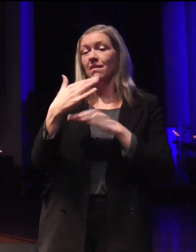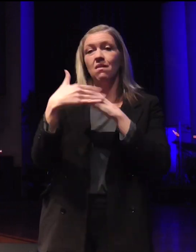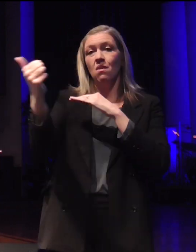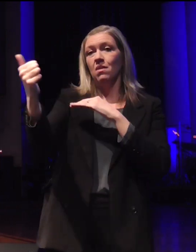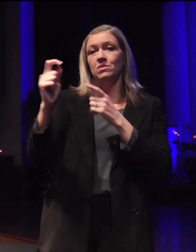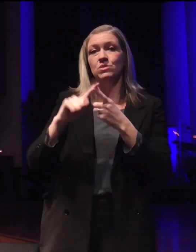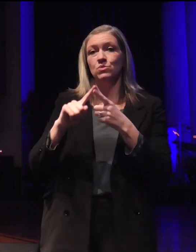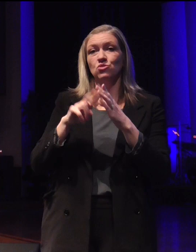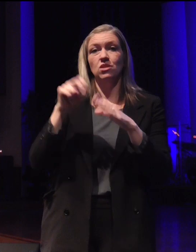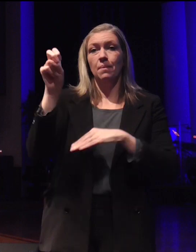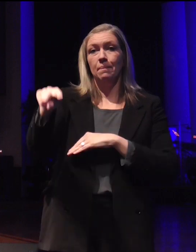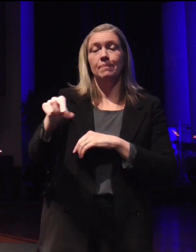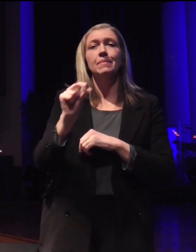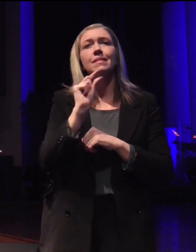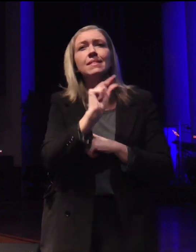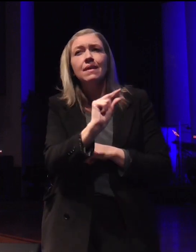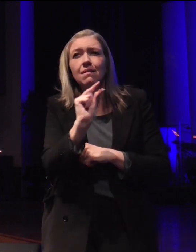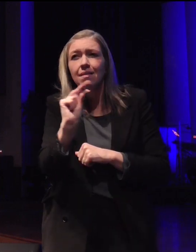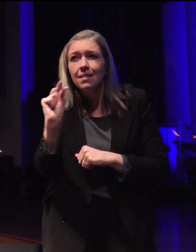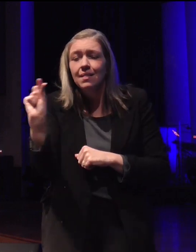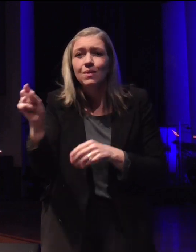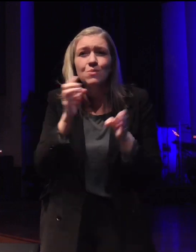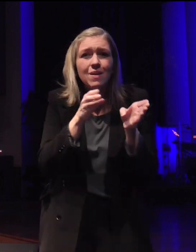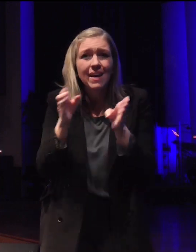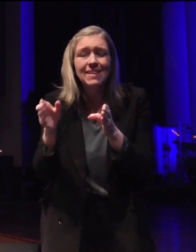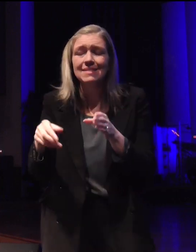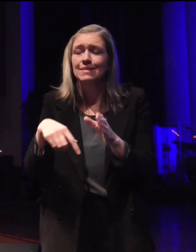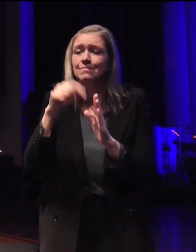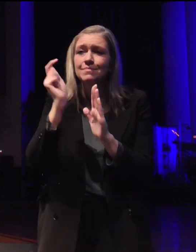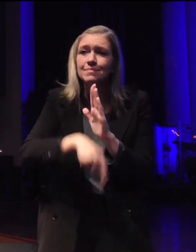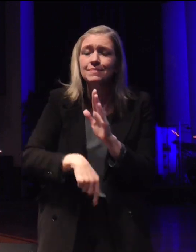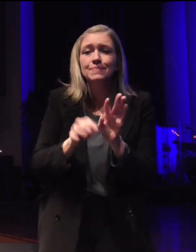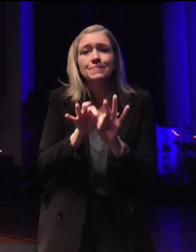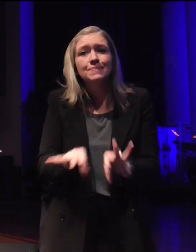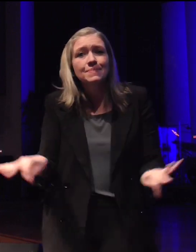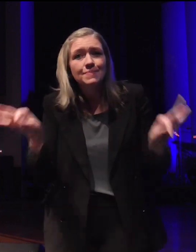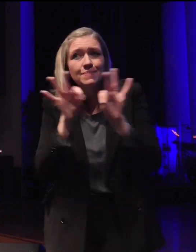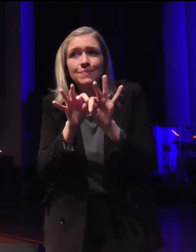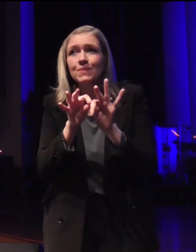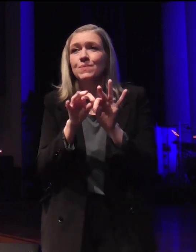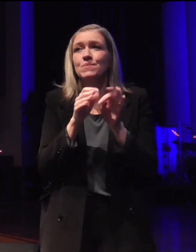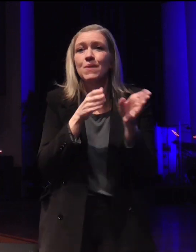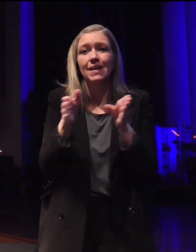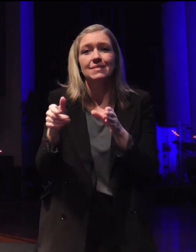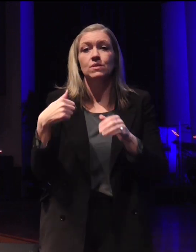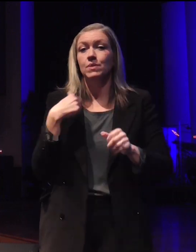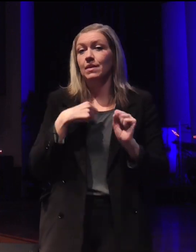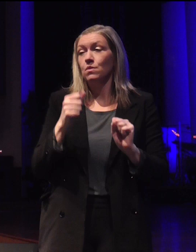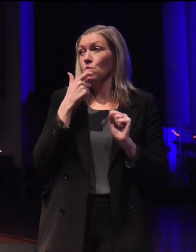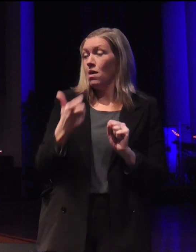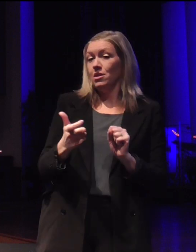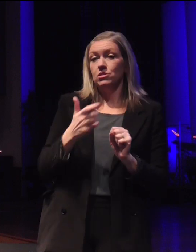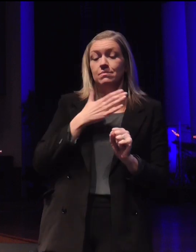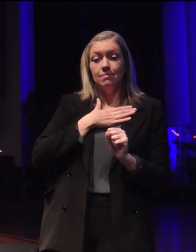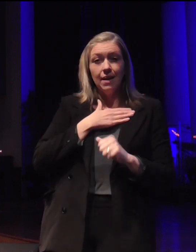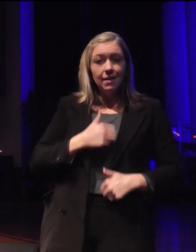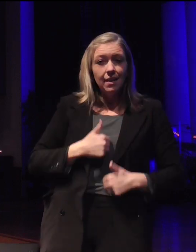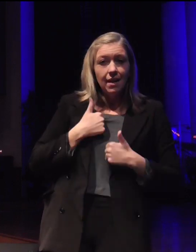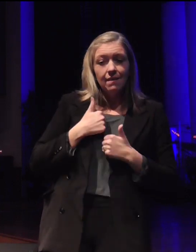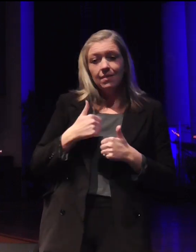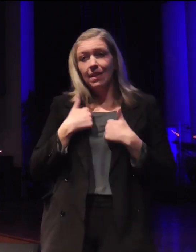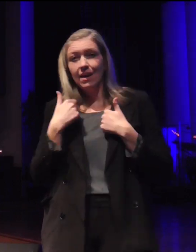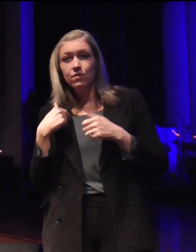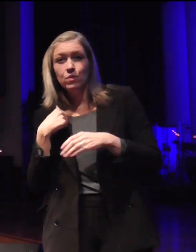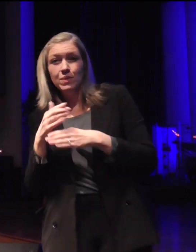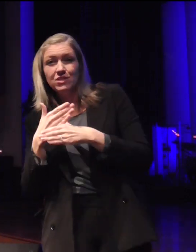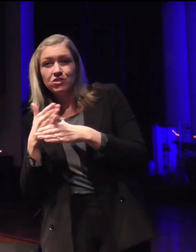the littlest and profound ways as we watch what goes on in our life and the life we share.